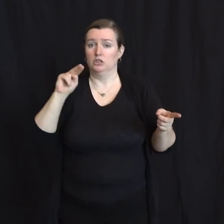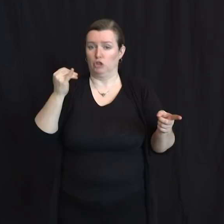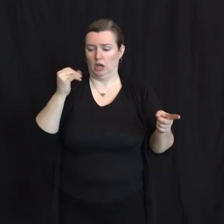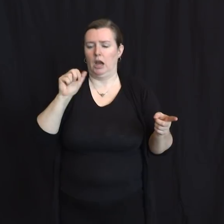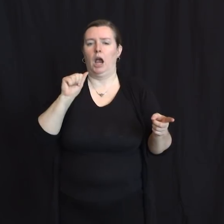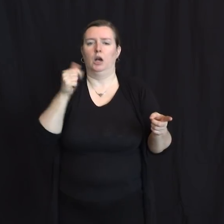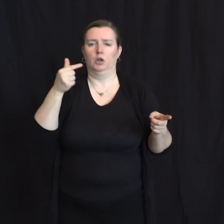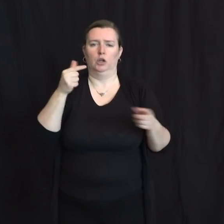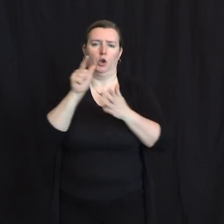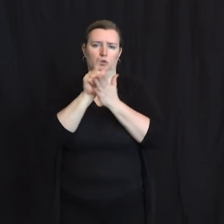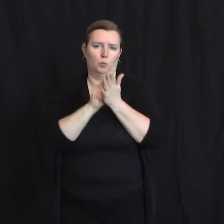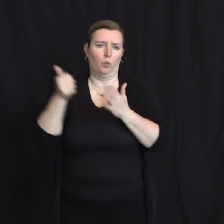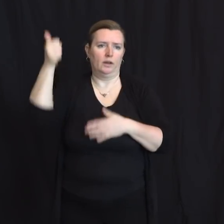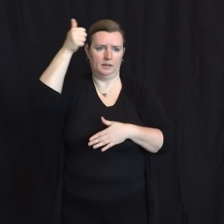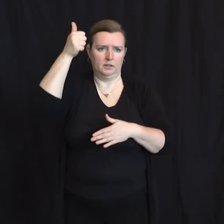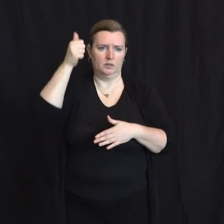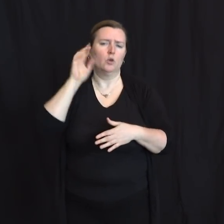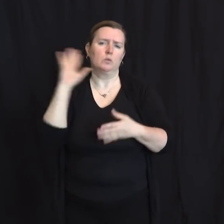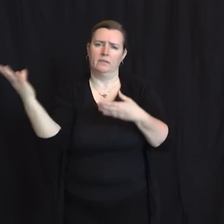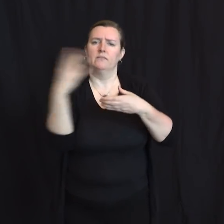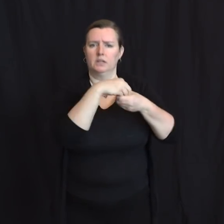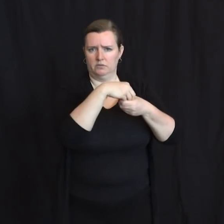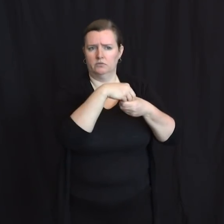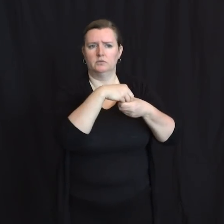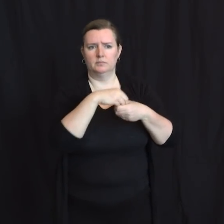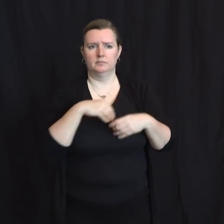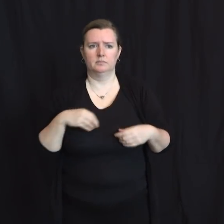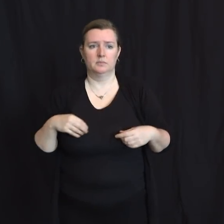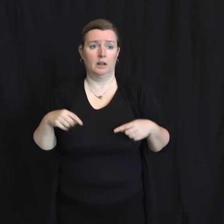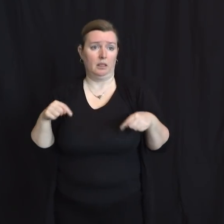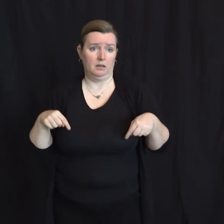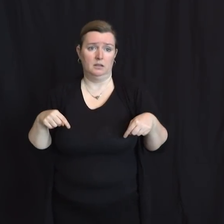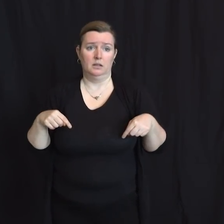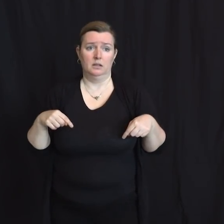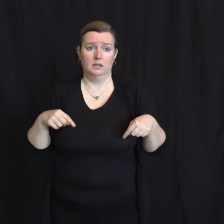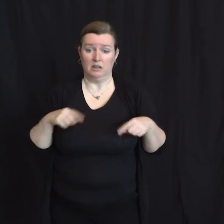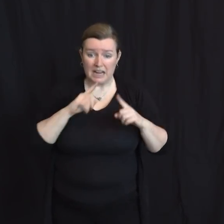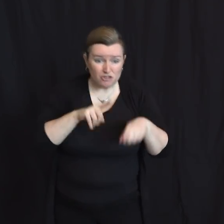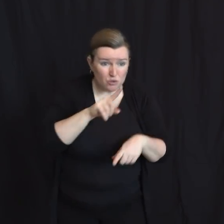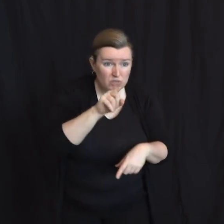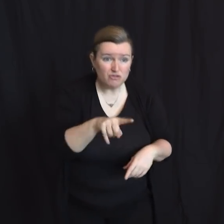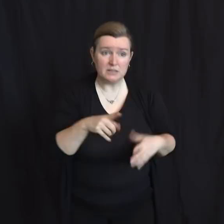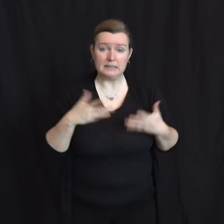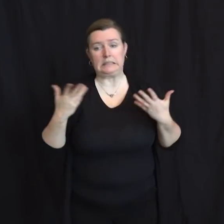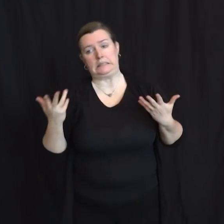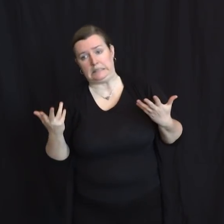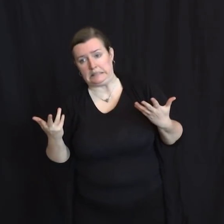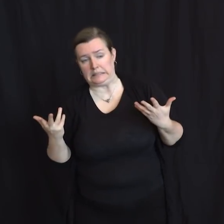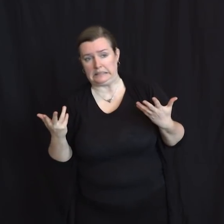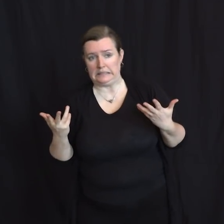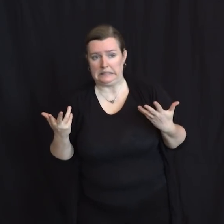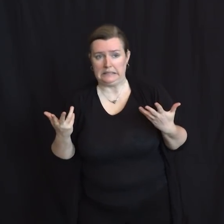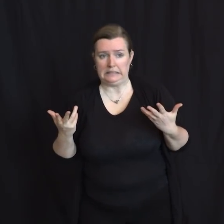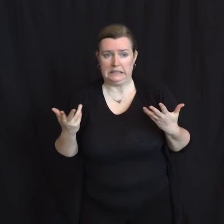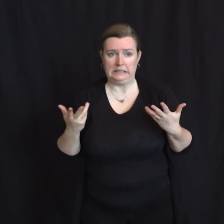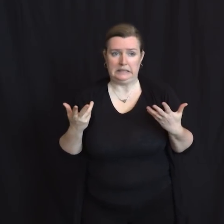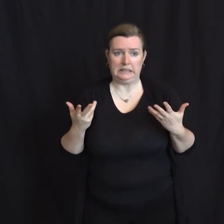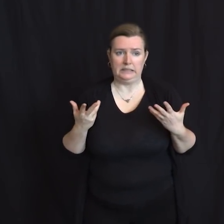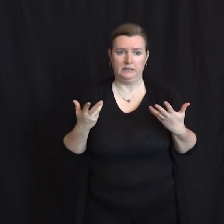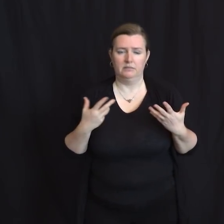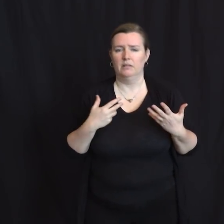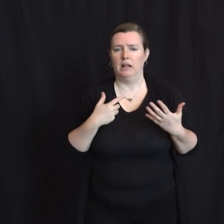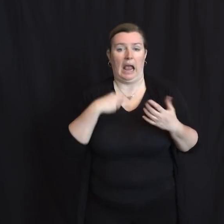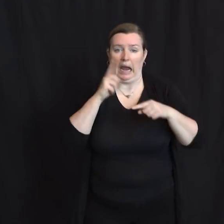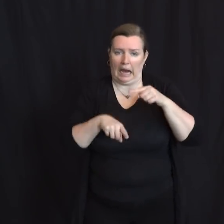involved. So this is not specific to your question, and again, you'll permit us for not being able to talk specifics. But